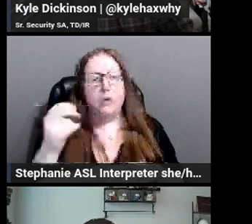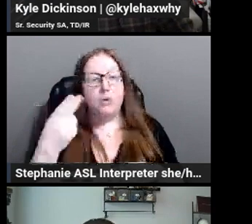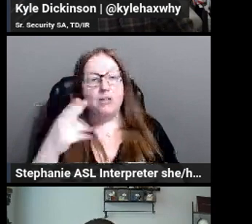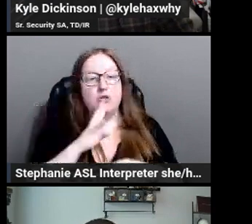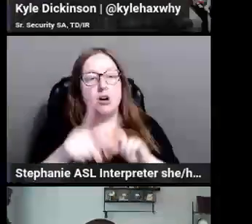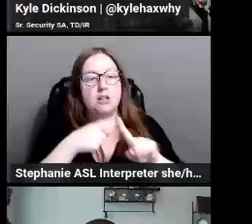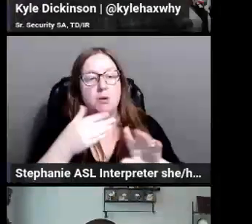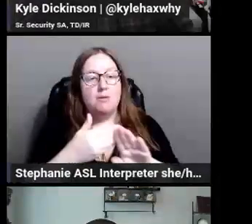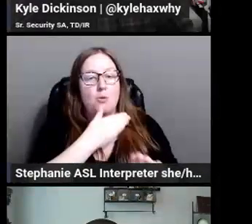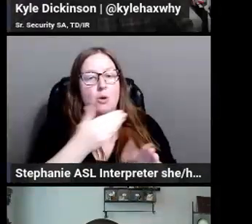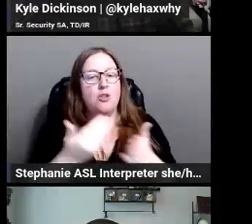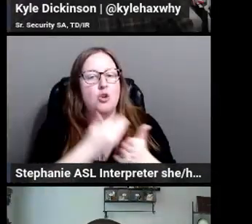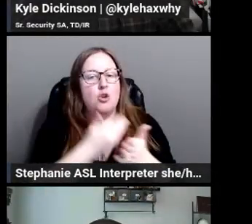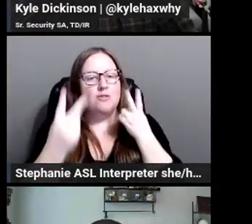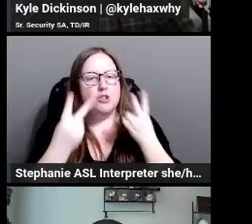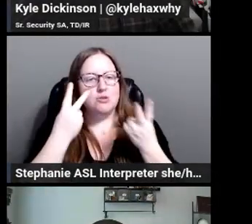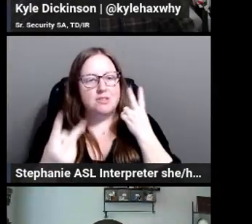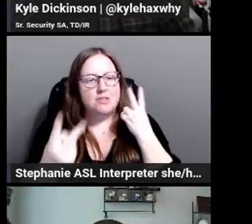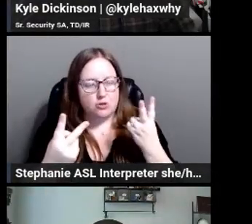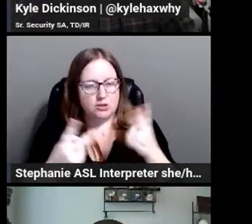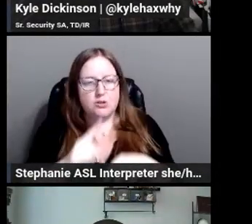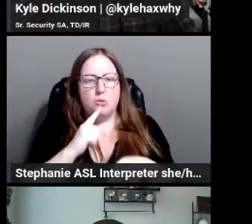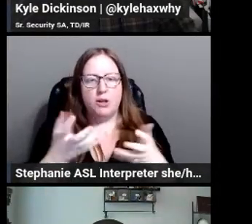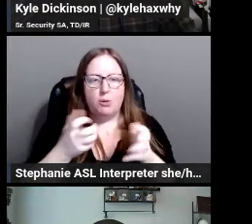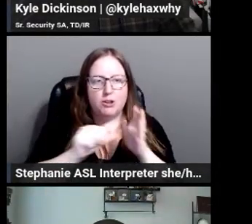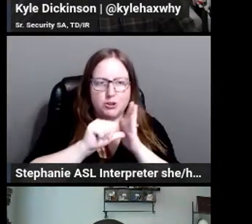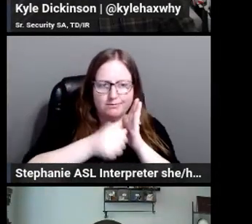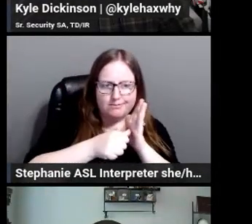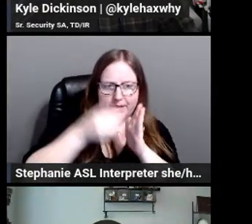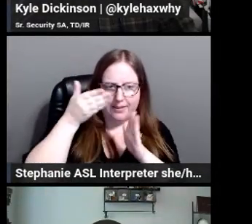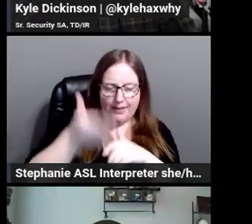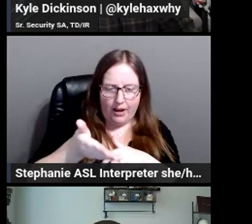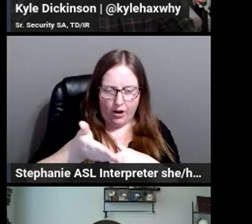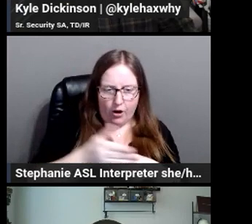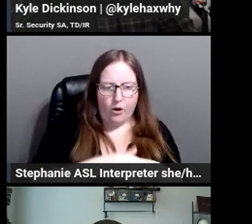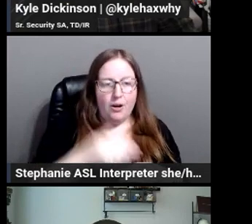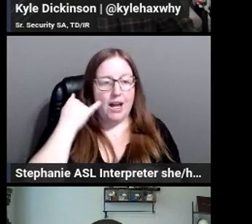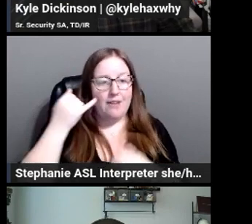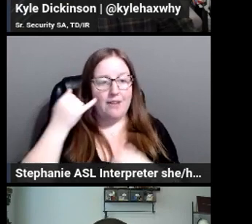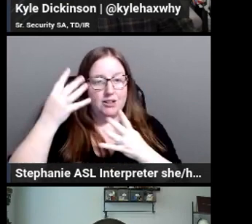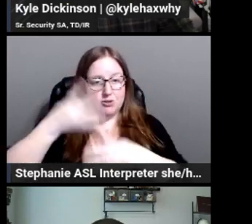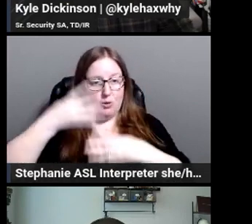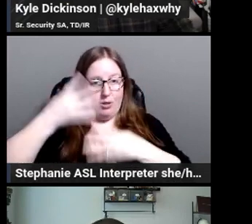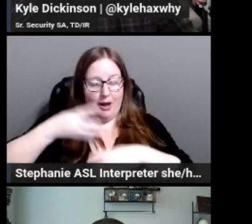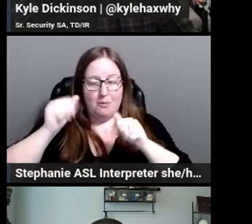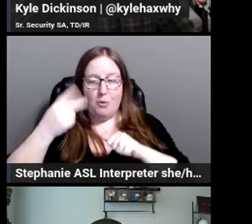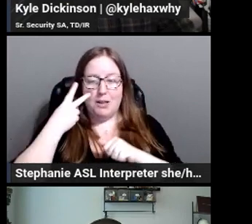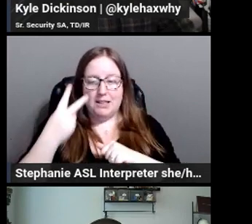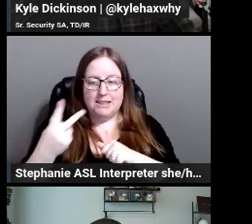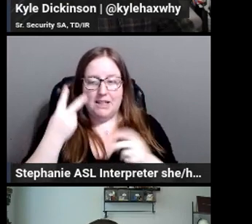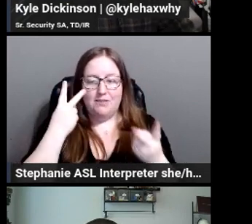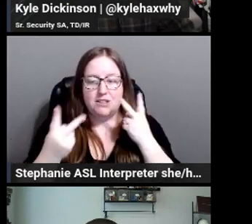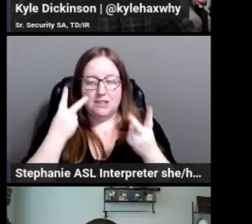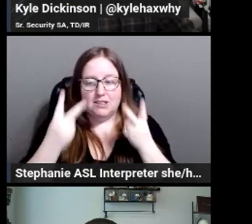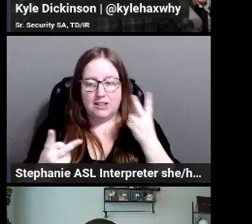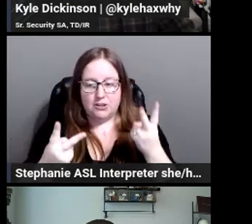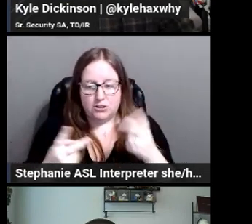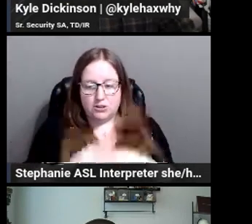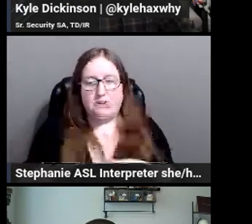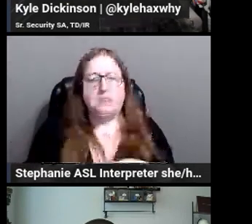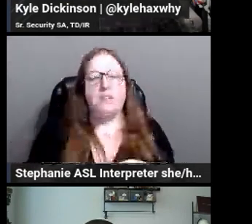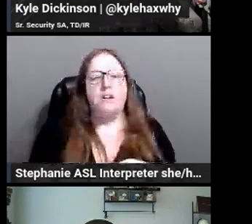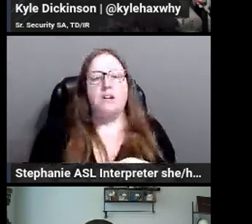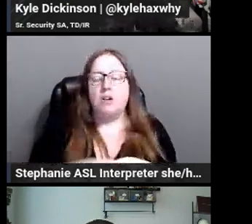the new visualization. So that's really what we want to highlight here, right? And if I scroll back up, we can see these visualizations. Now, the